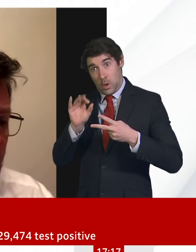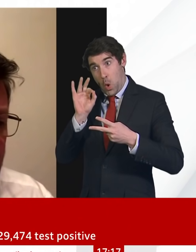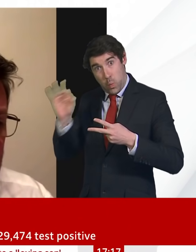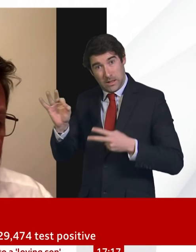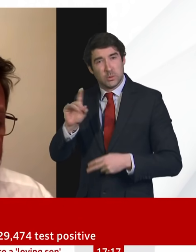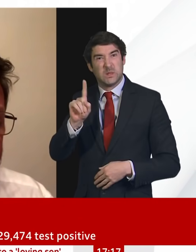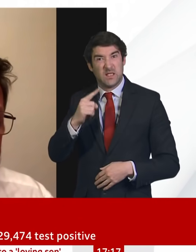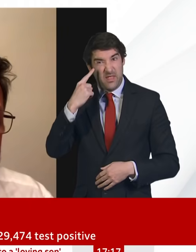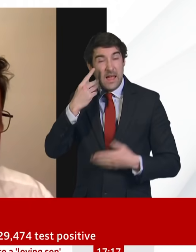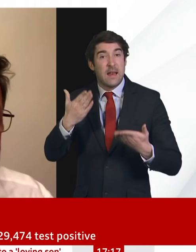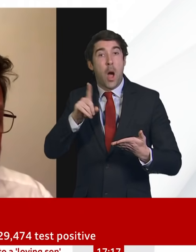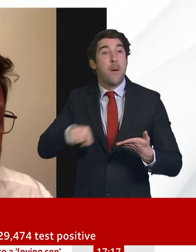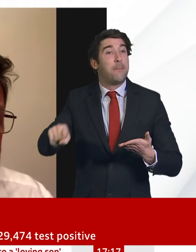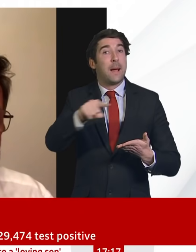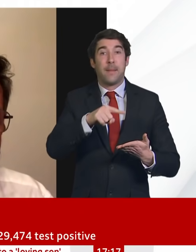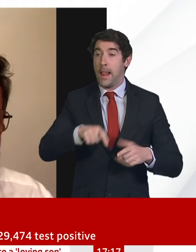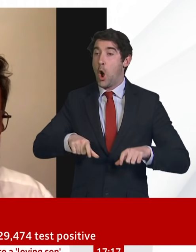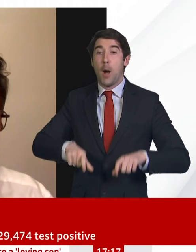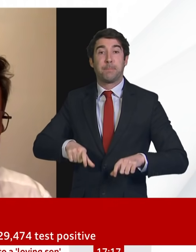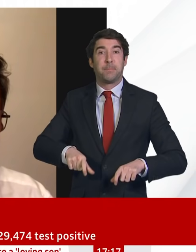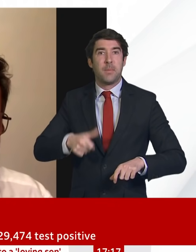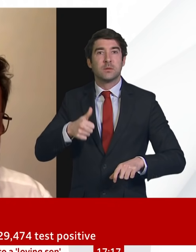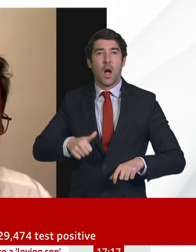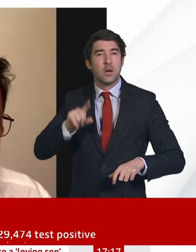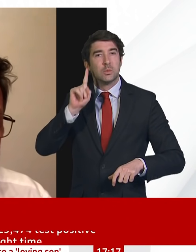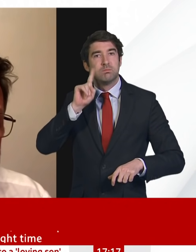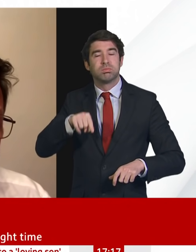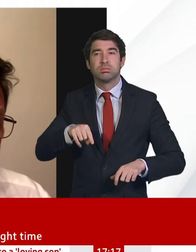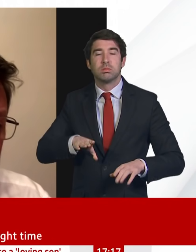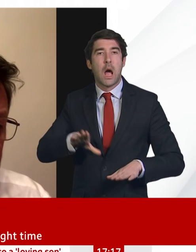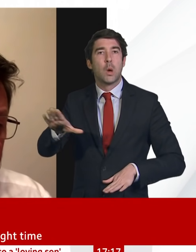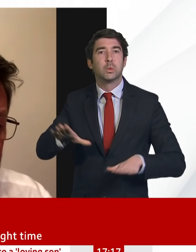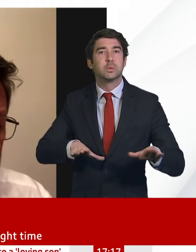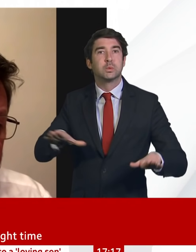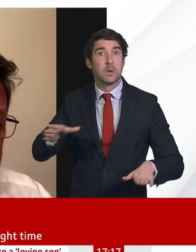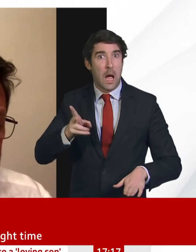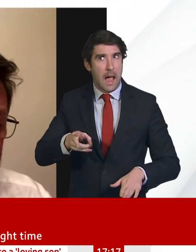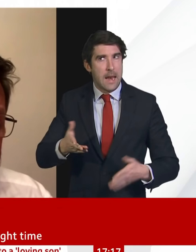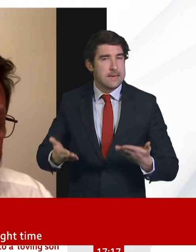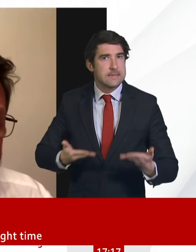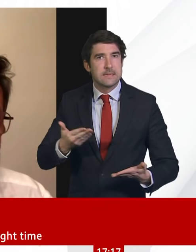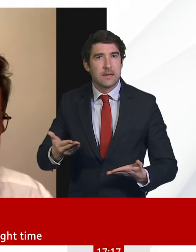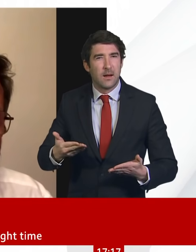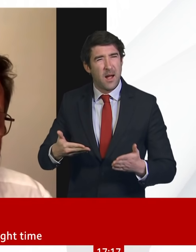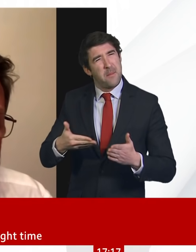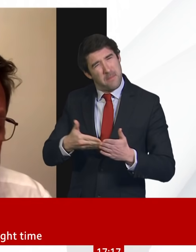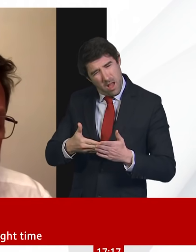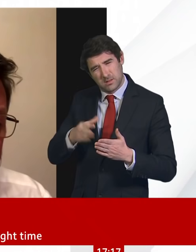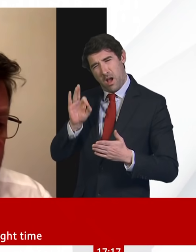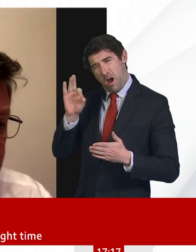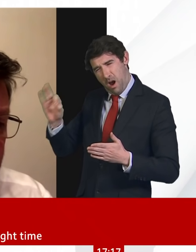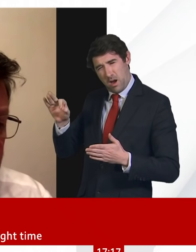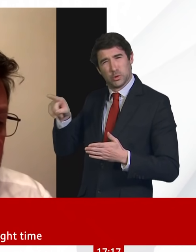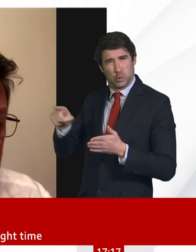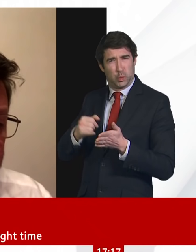Sharma, I think a lot of us feel that we haven't yet been given a full and practical explanation of why Germany is able to test many times